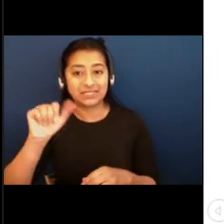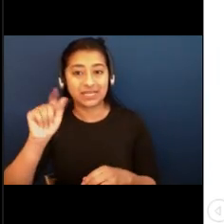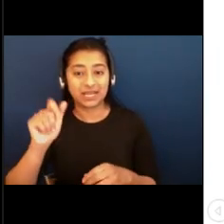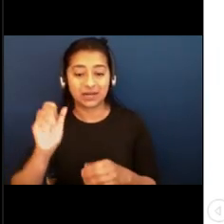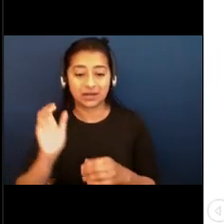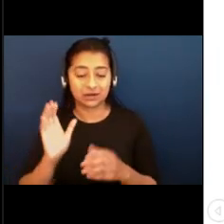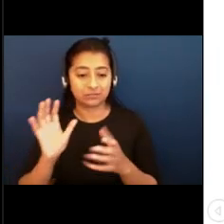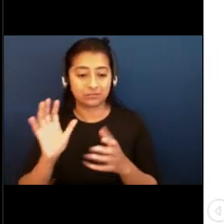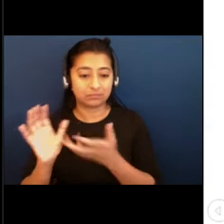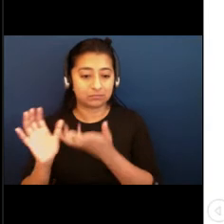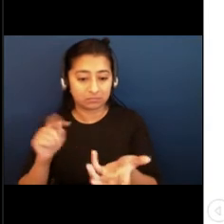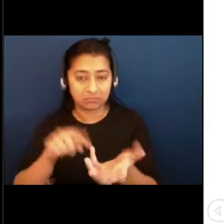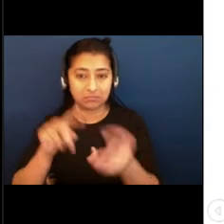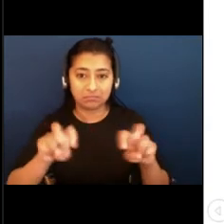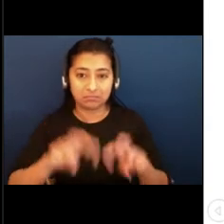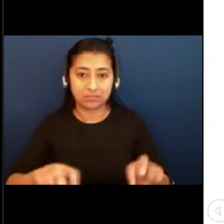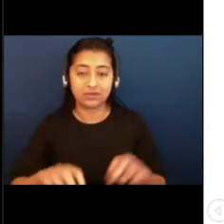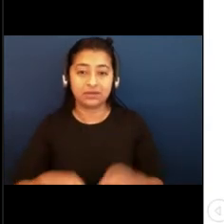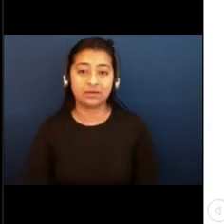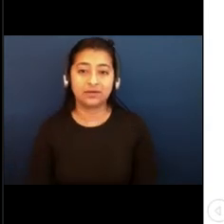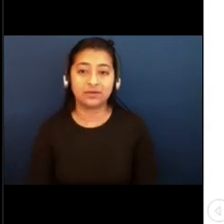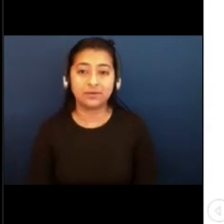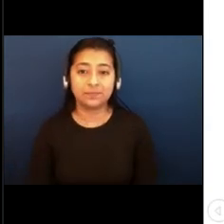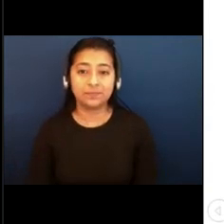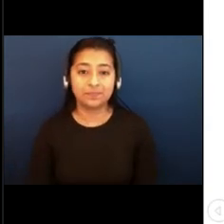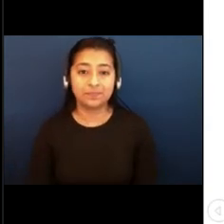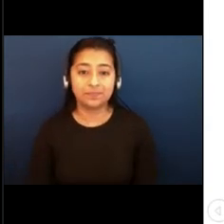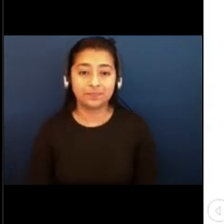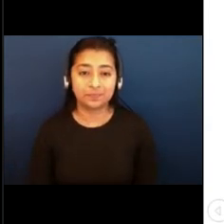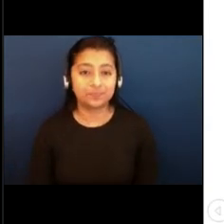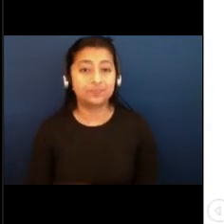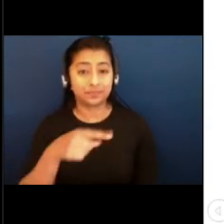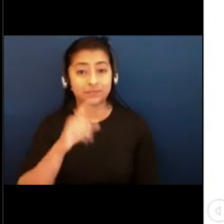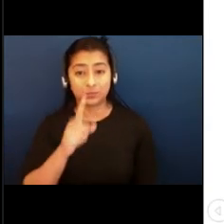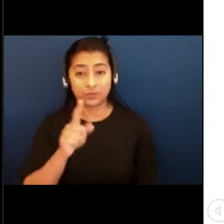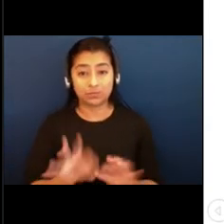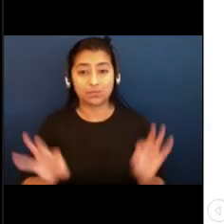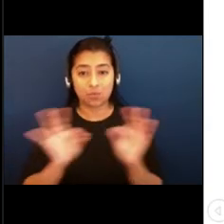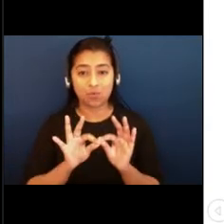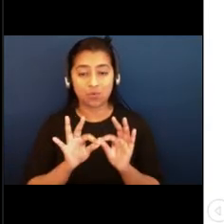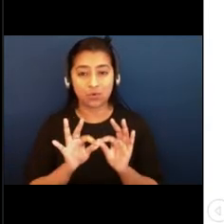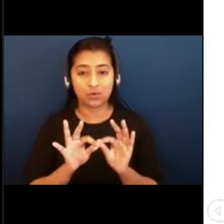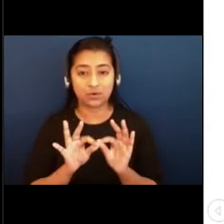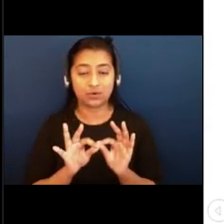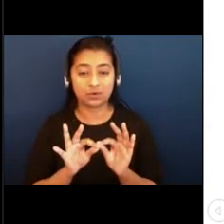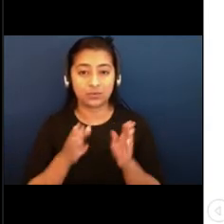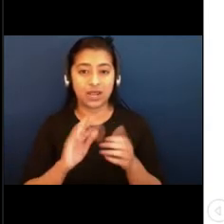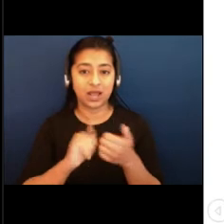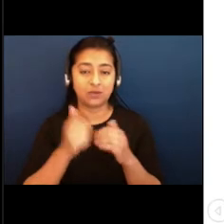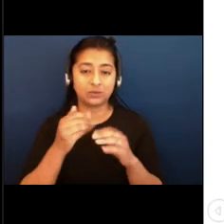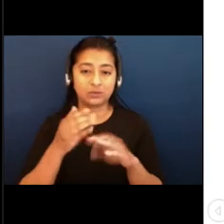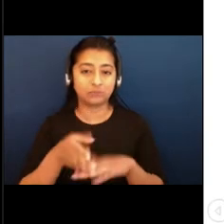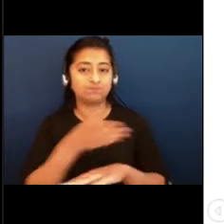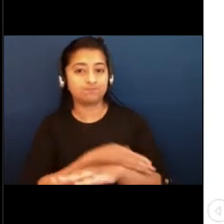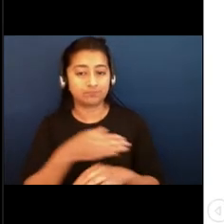research framework. So this is a really important way to advance knowledge.